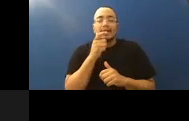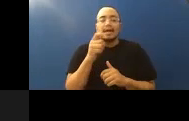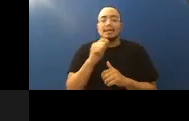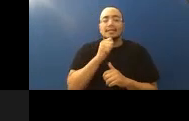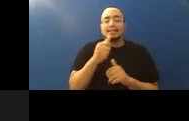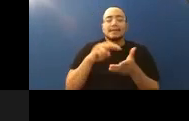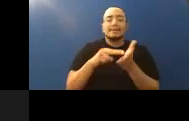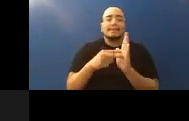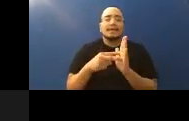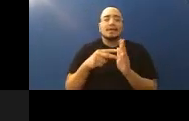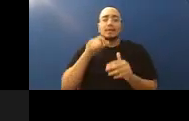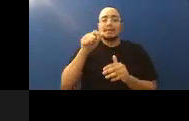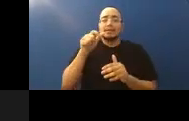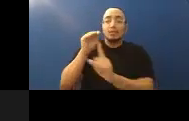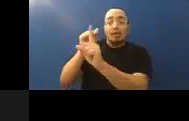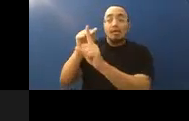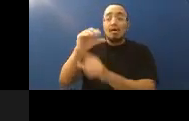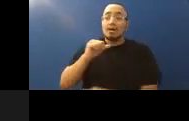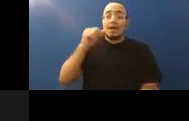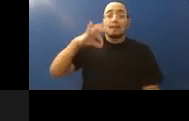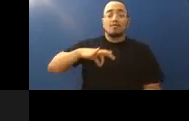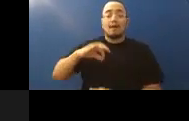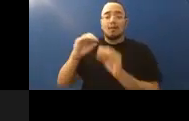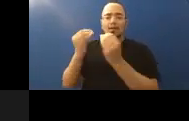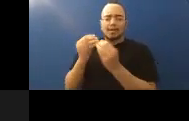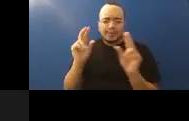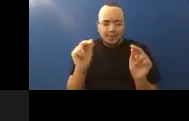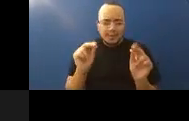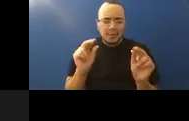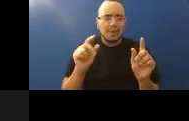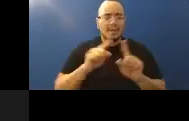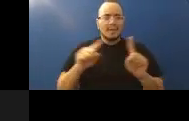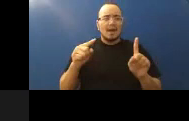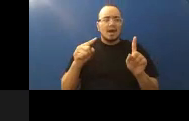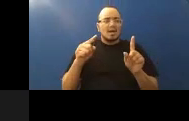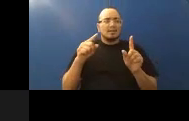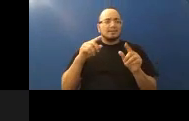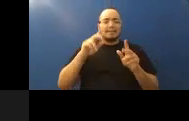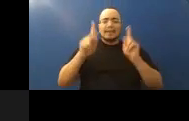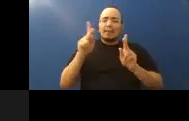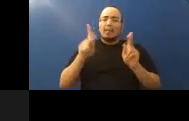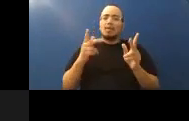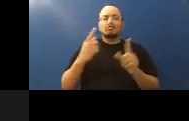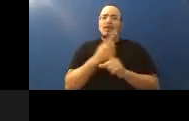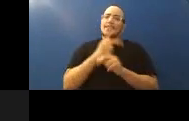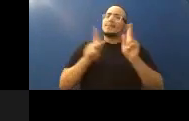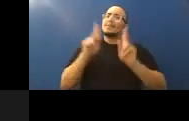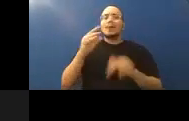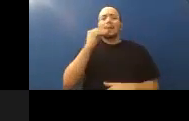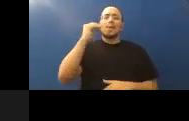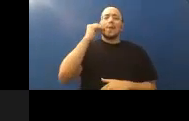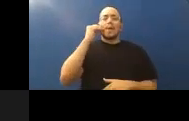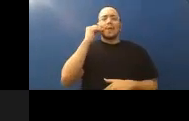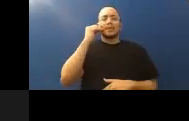through a nonprofit. I think this stuff can be done, right, like, literally in living rooms and people's homes, right? Like, when we start talking about